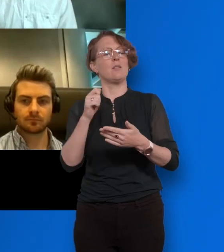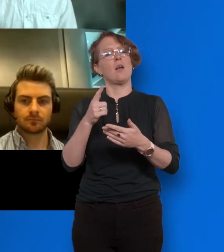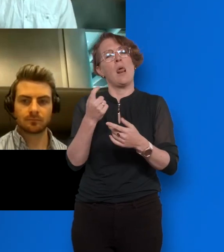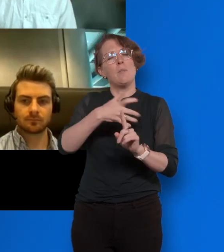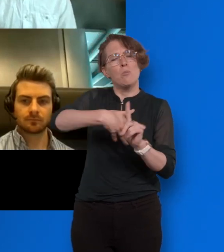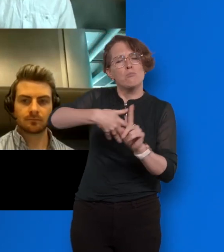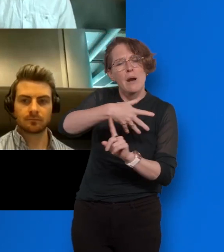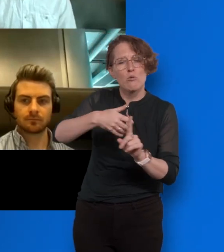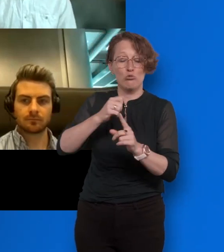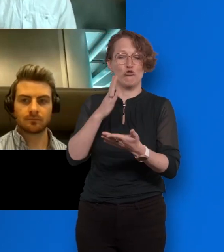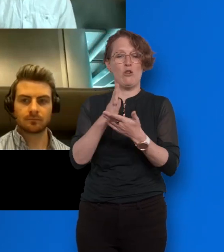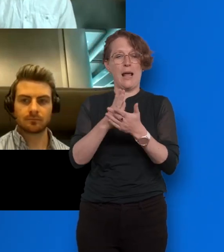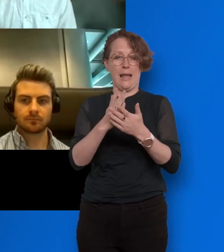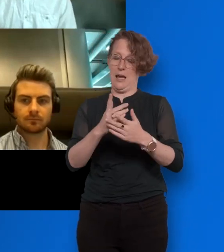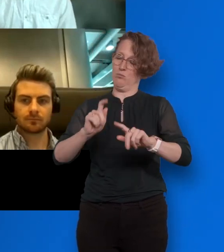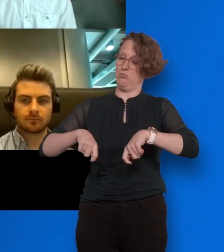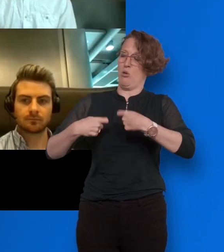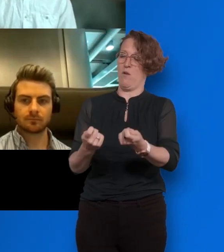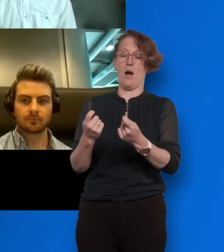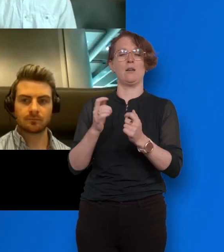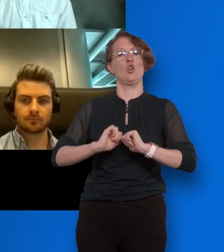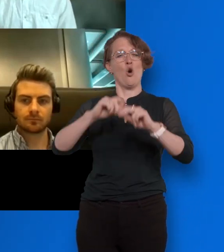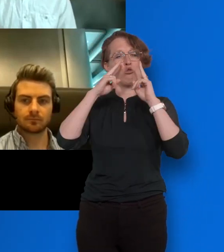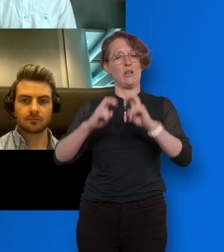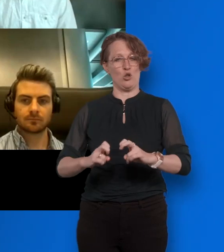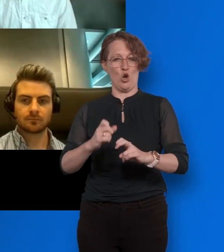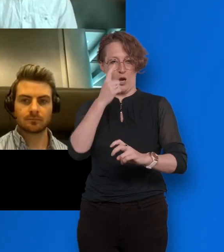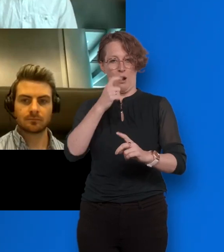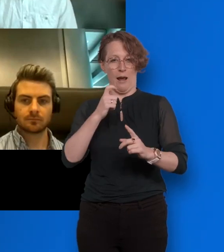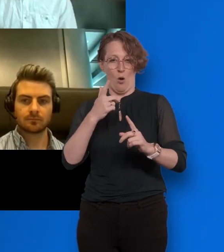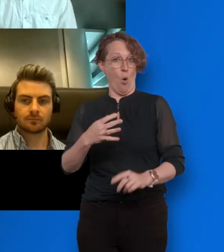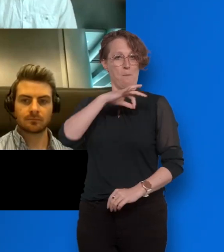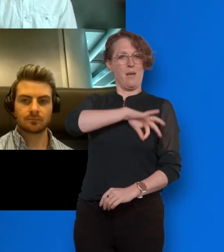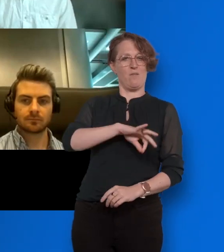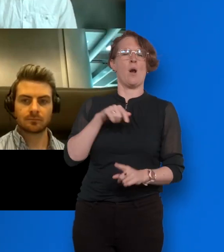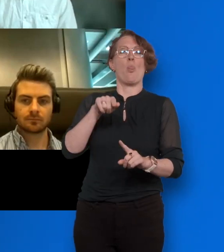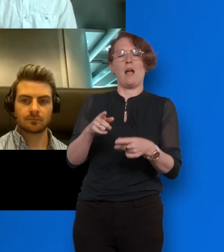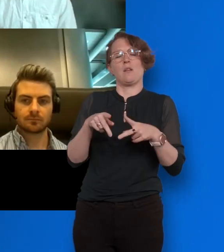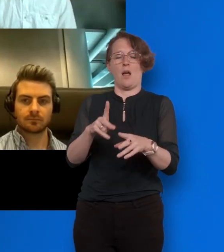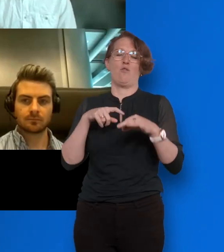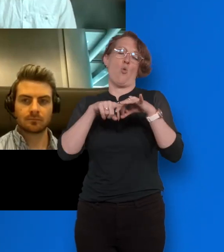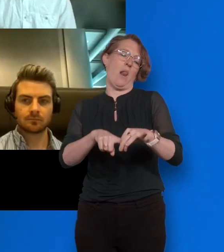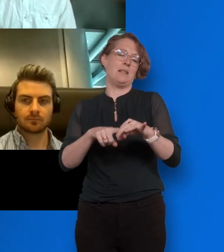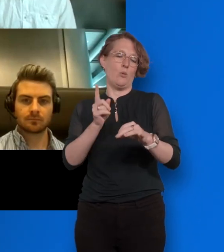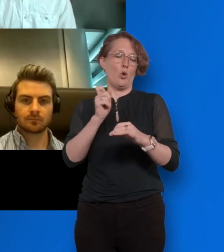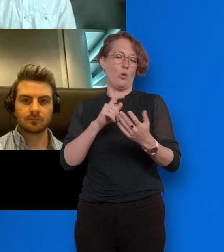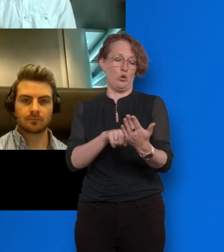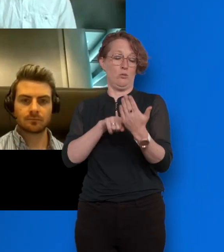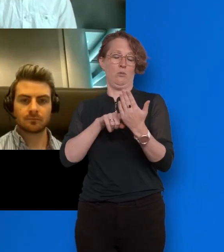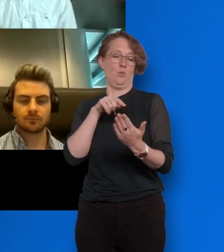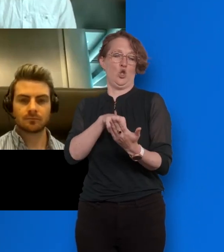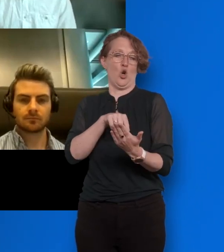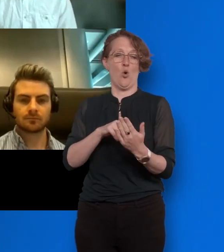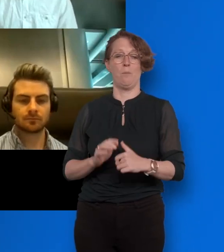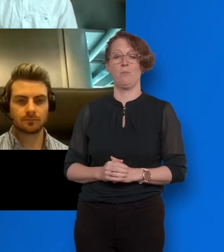background that equips you for carrying out the research that you're proposing. That's the sort of quality you want to convey. I think another point